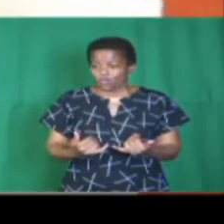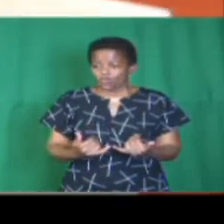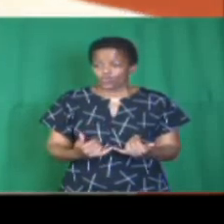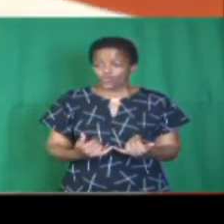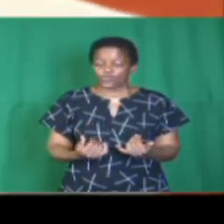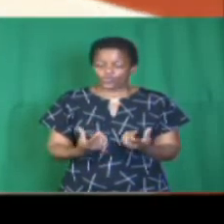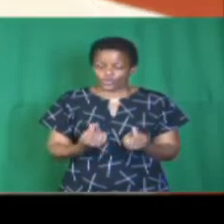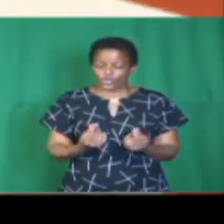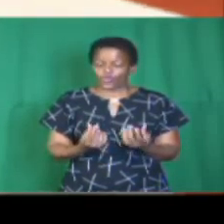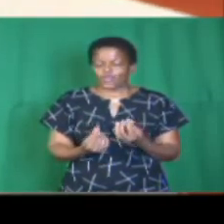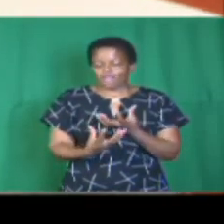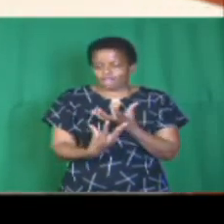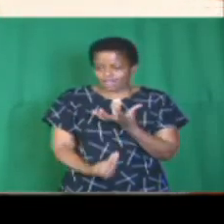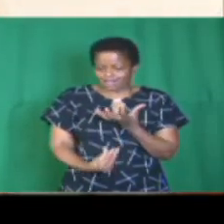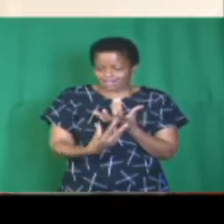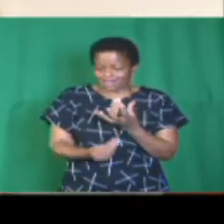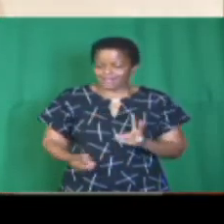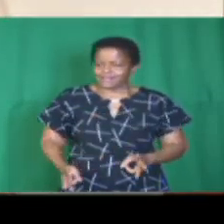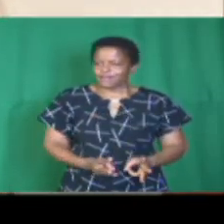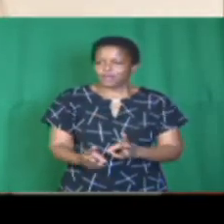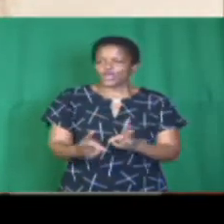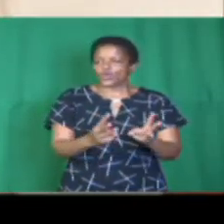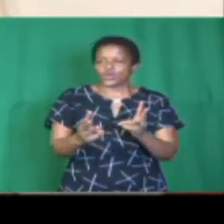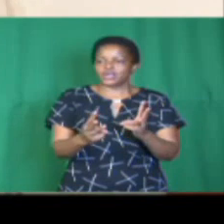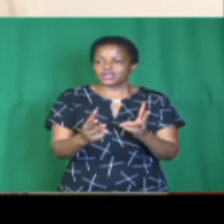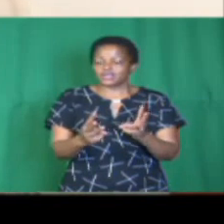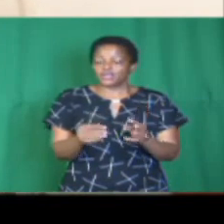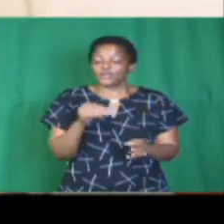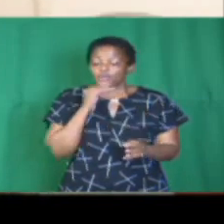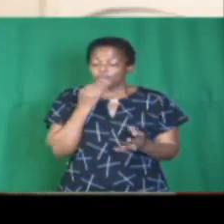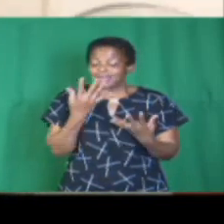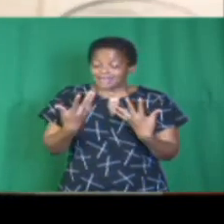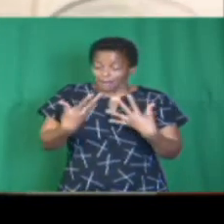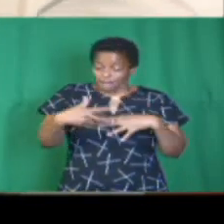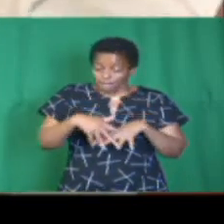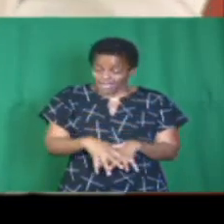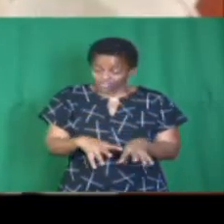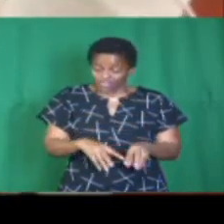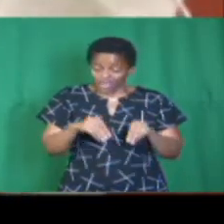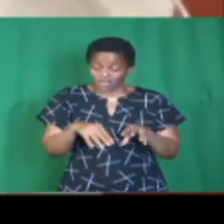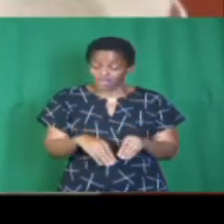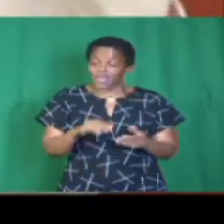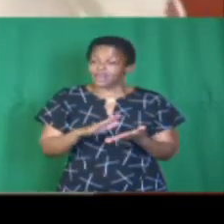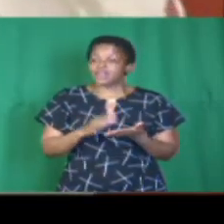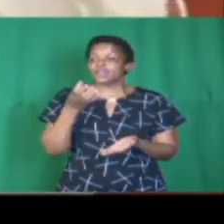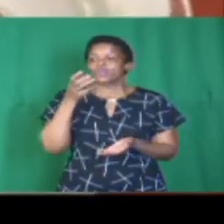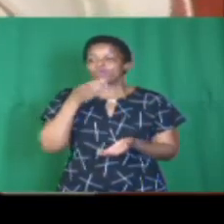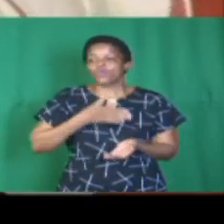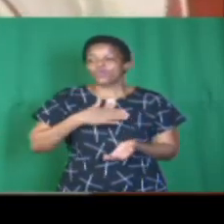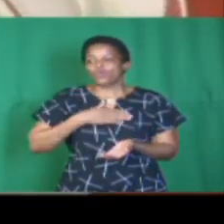out filtration. The mixture is now poured into that filter